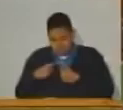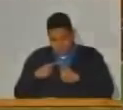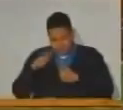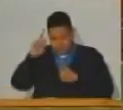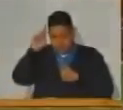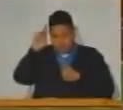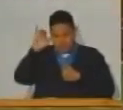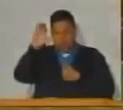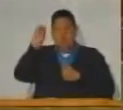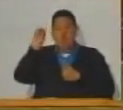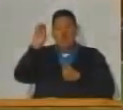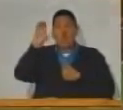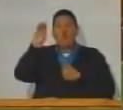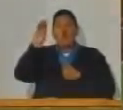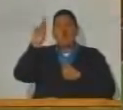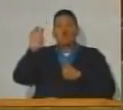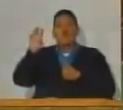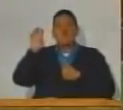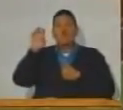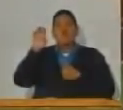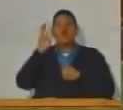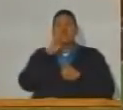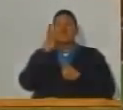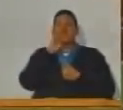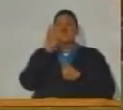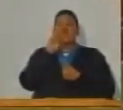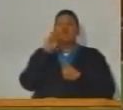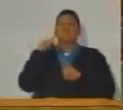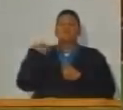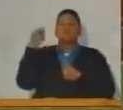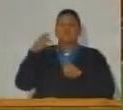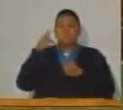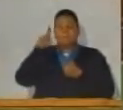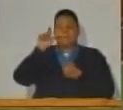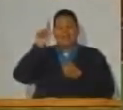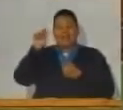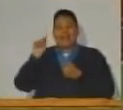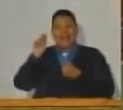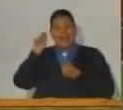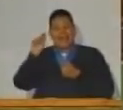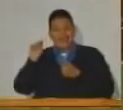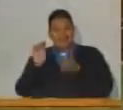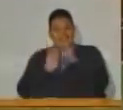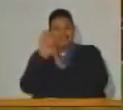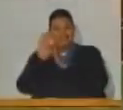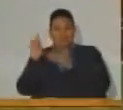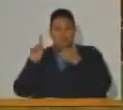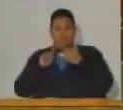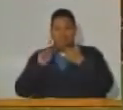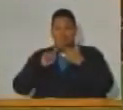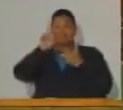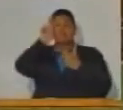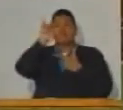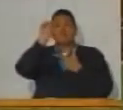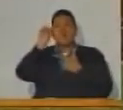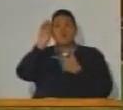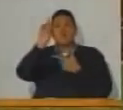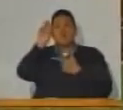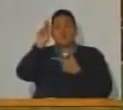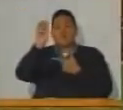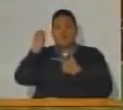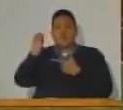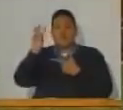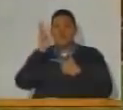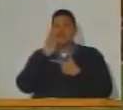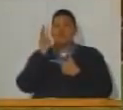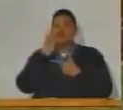Cobre Water Treatment Plant development. Two, the Rio Bueno Water Treatment Plant